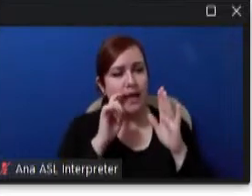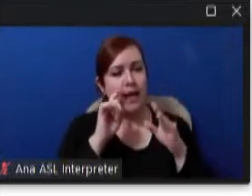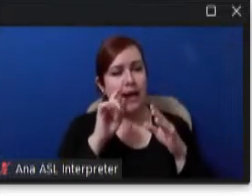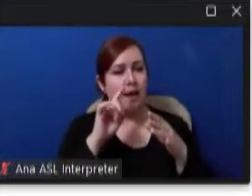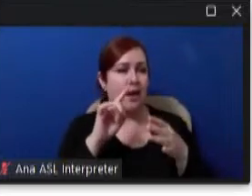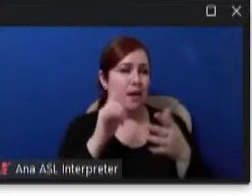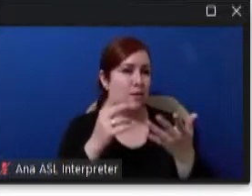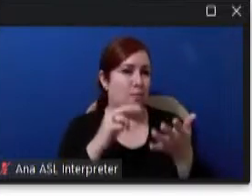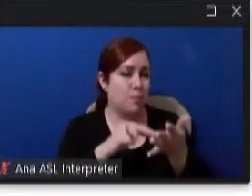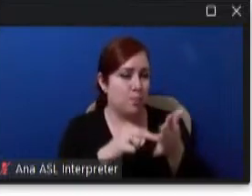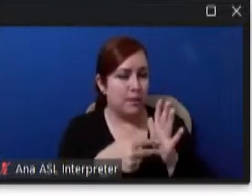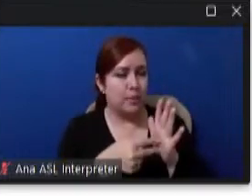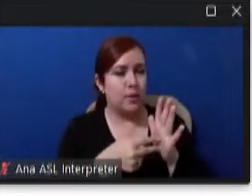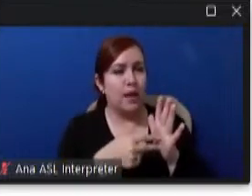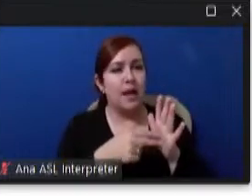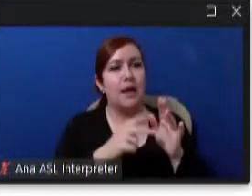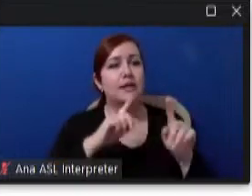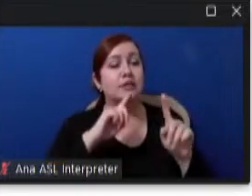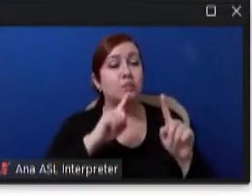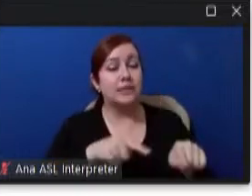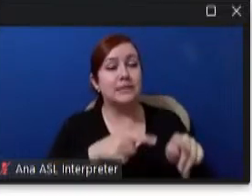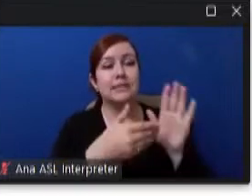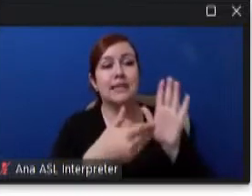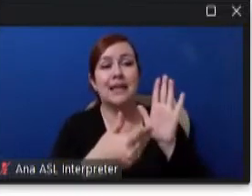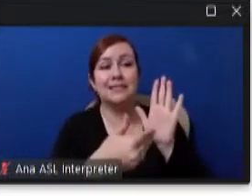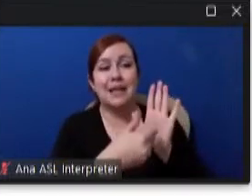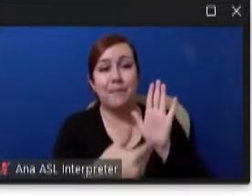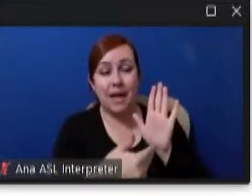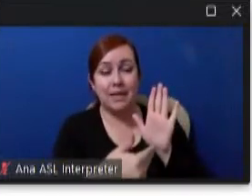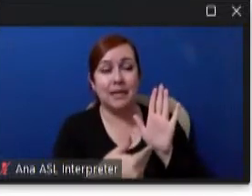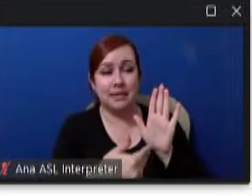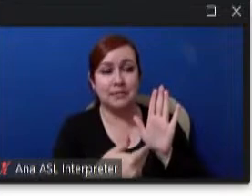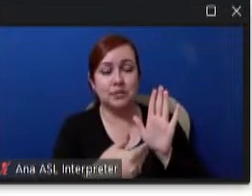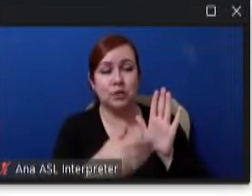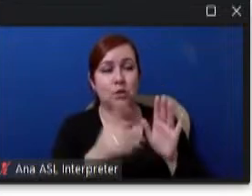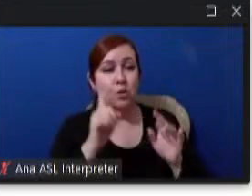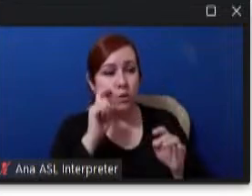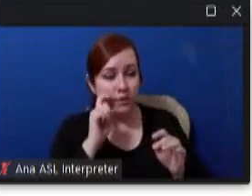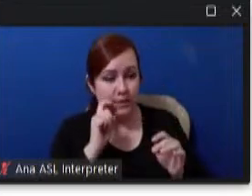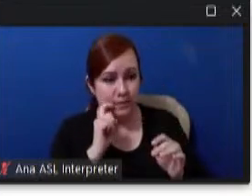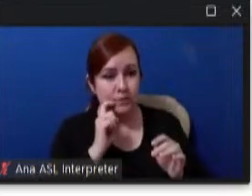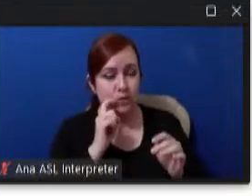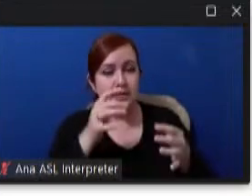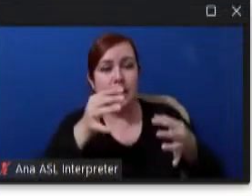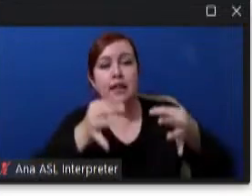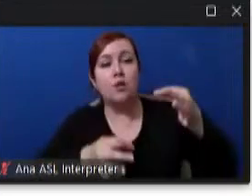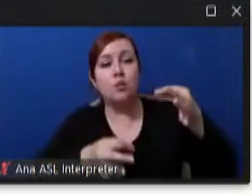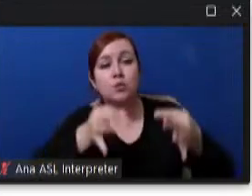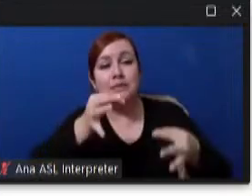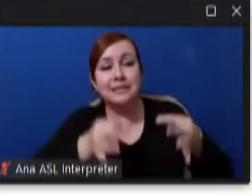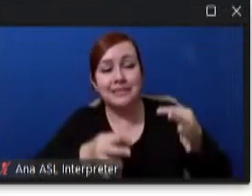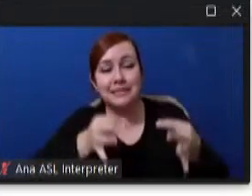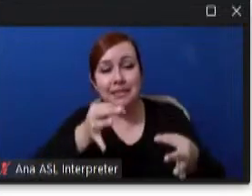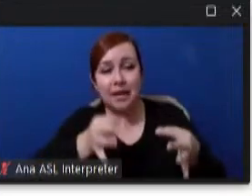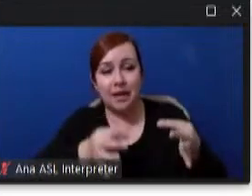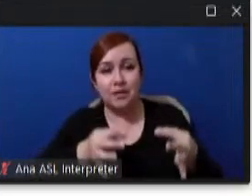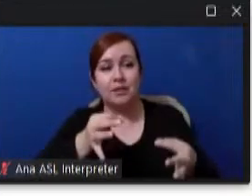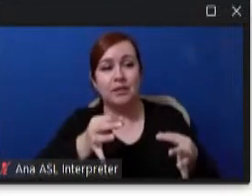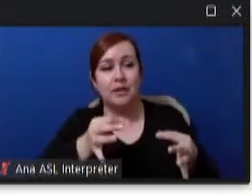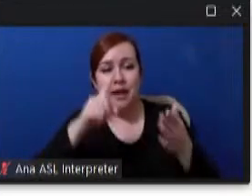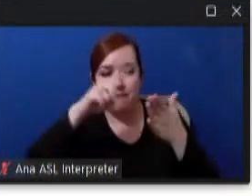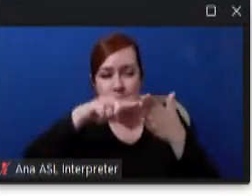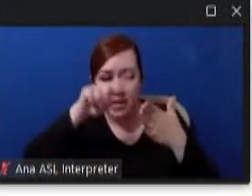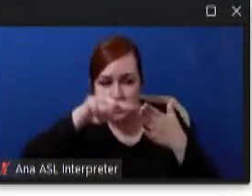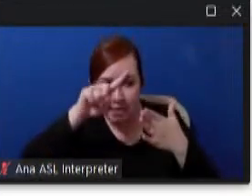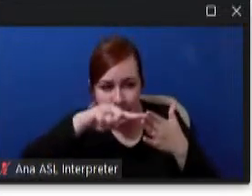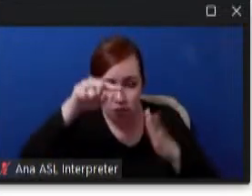provide sexual services and that will provide justice in the sense